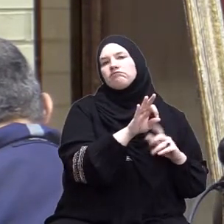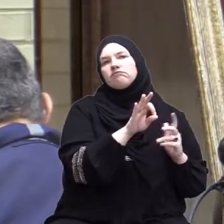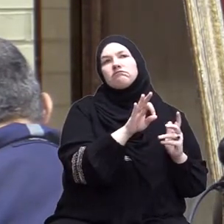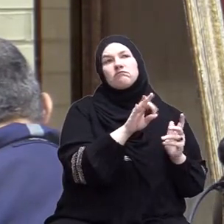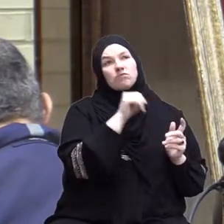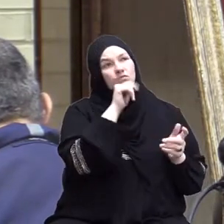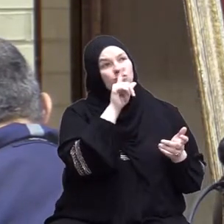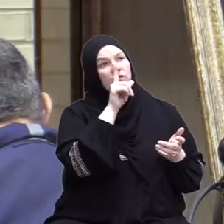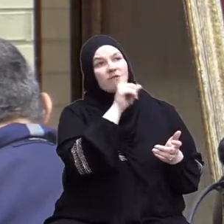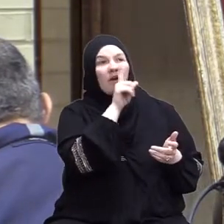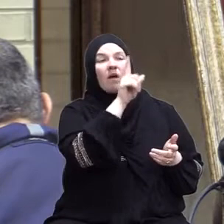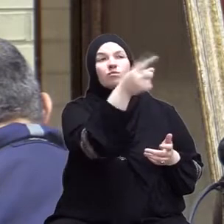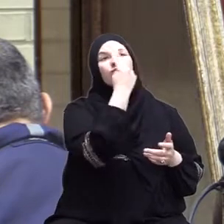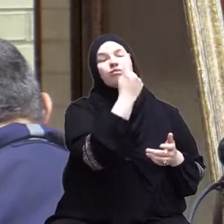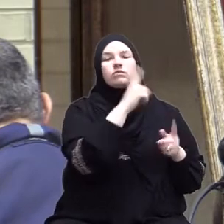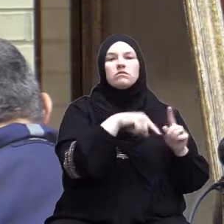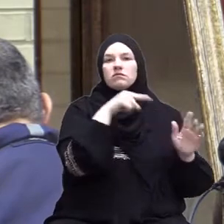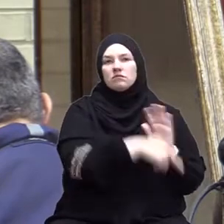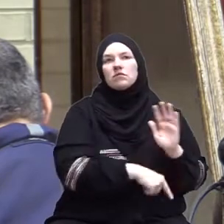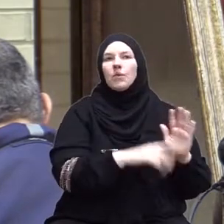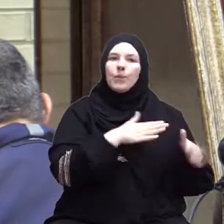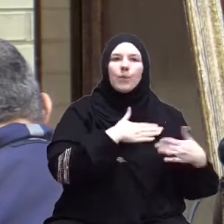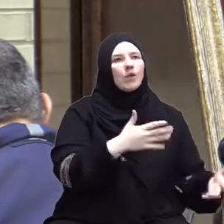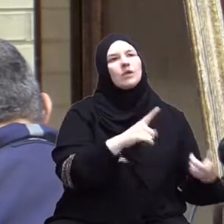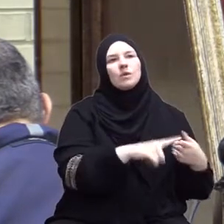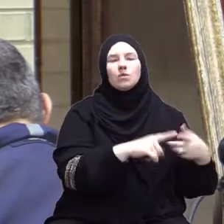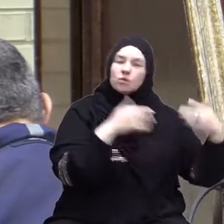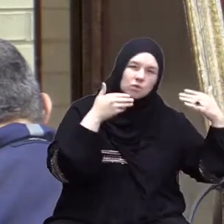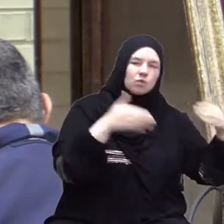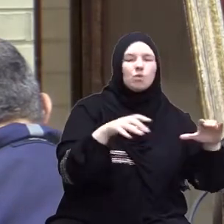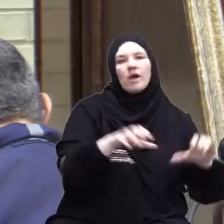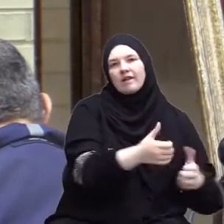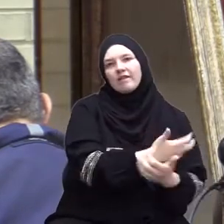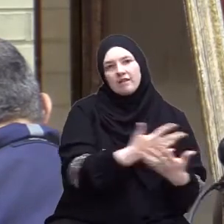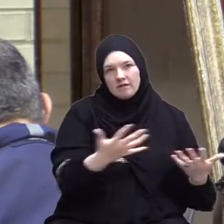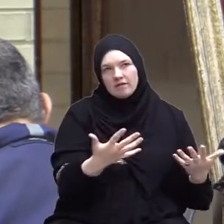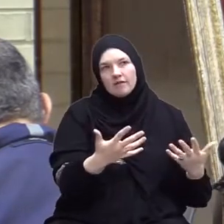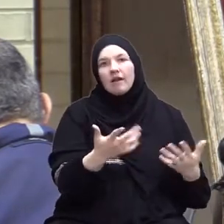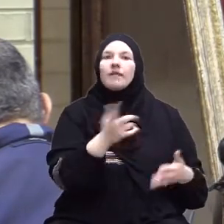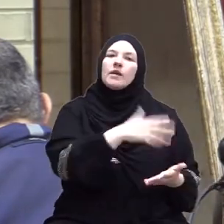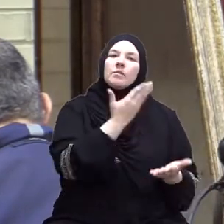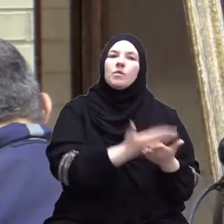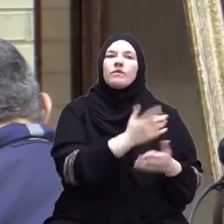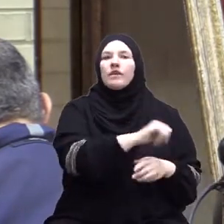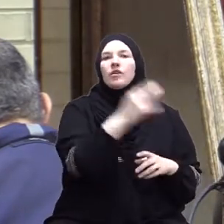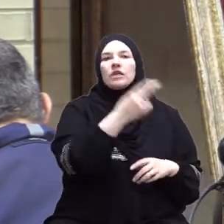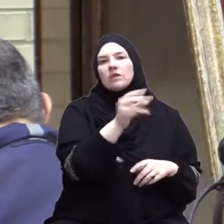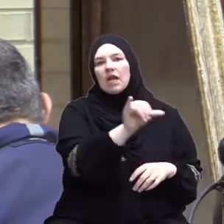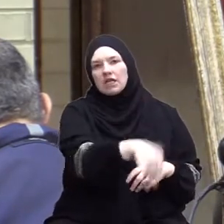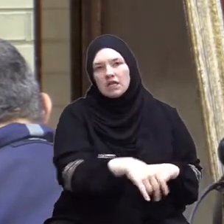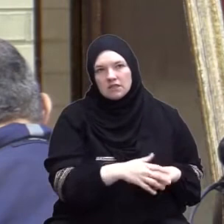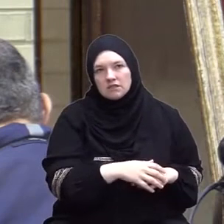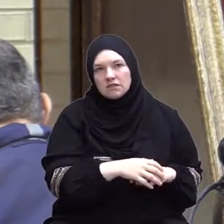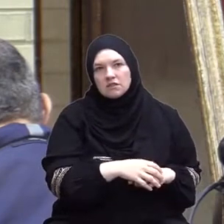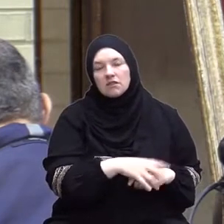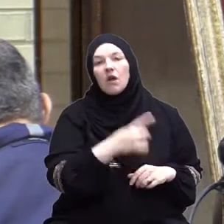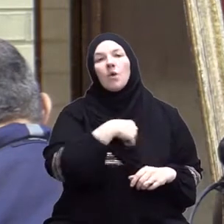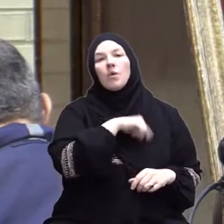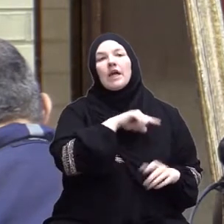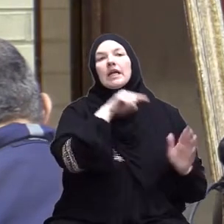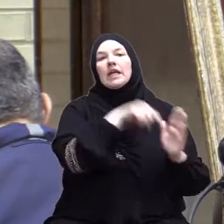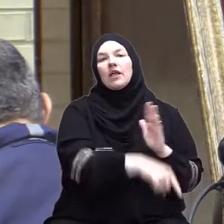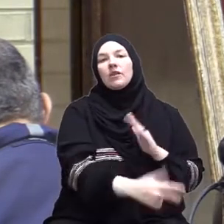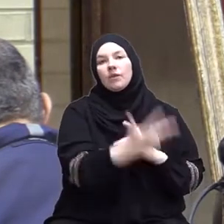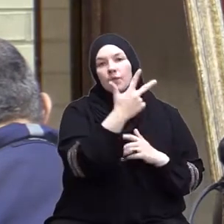and commitment, and they are willing to go all the way to do anything. And they prove that their history is like that. So they kill these